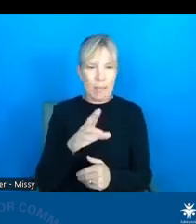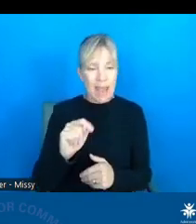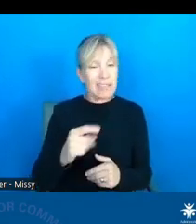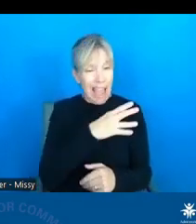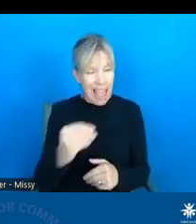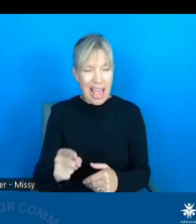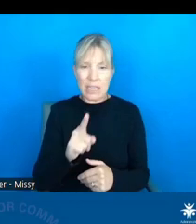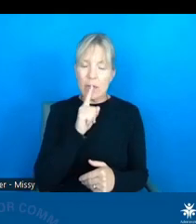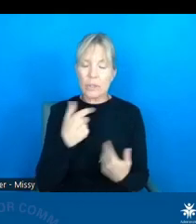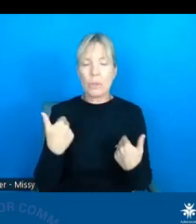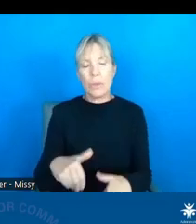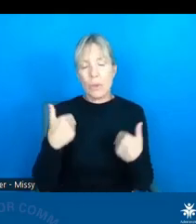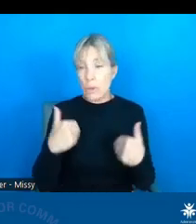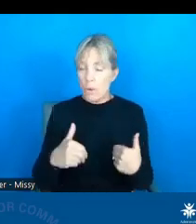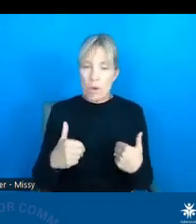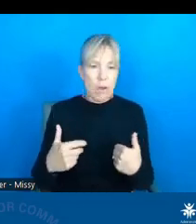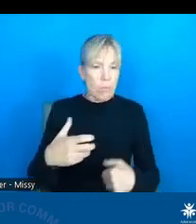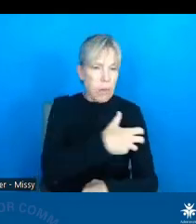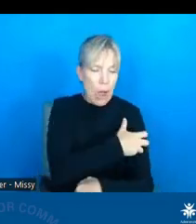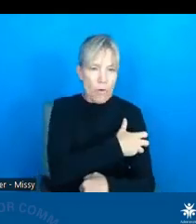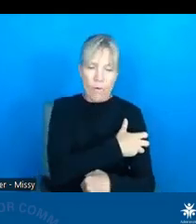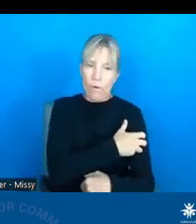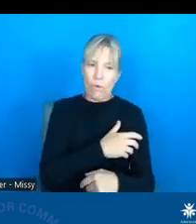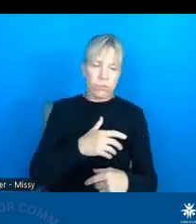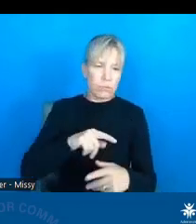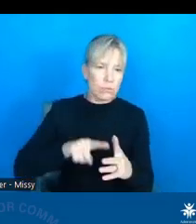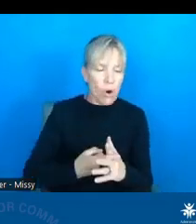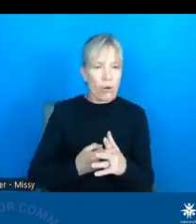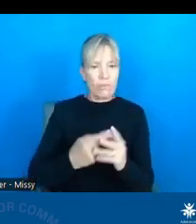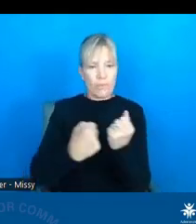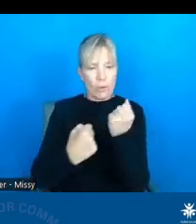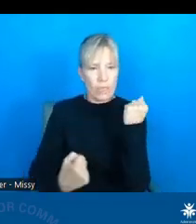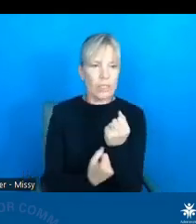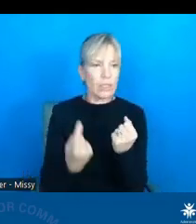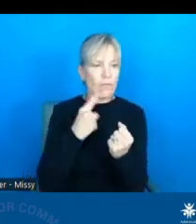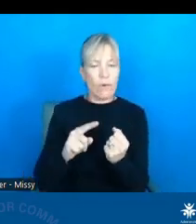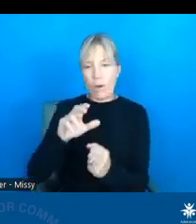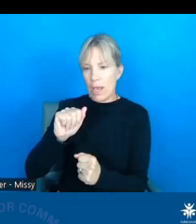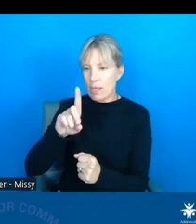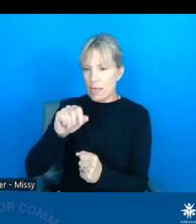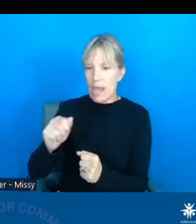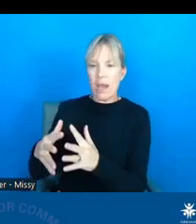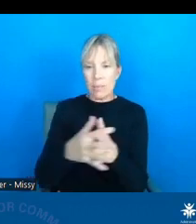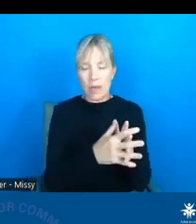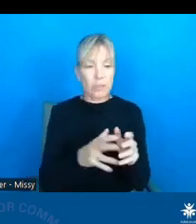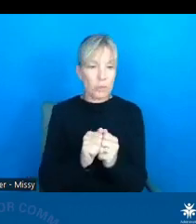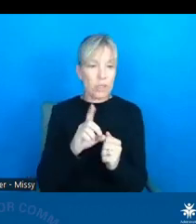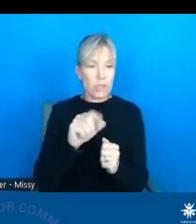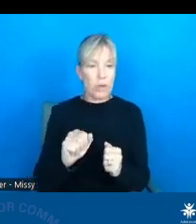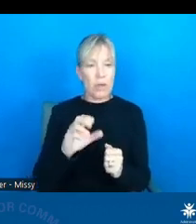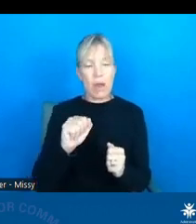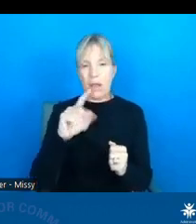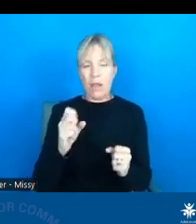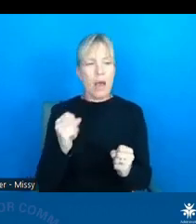was an incredibly powerful stepping stone and foundation for the Americans with Disabilities Act. But a lot of